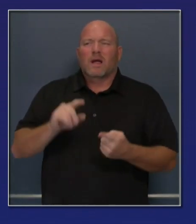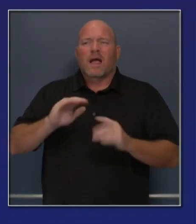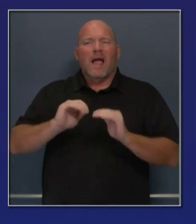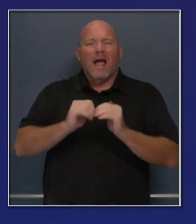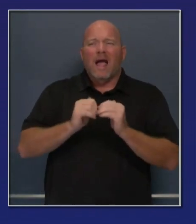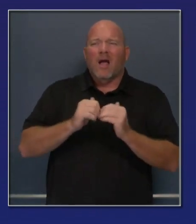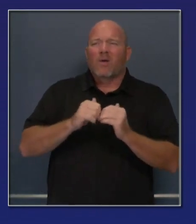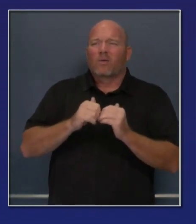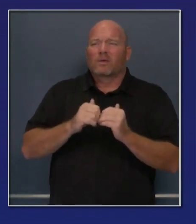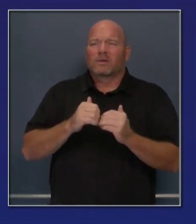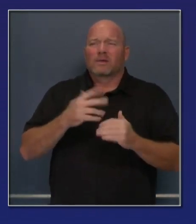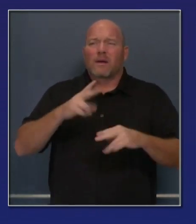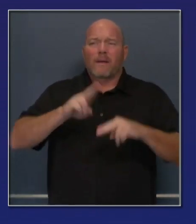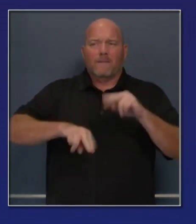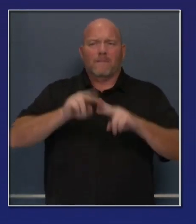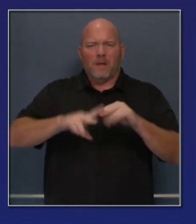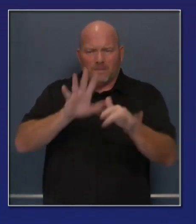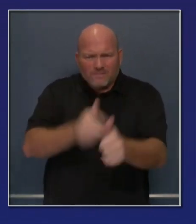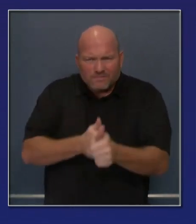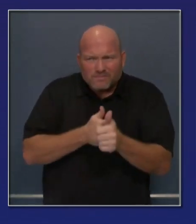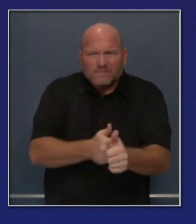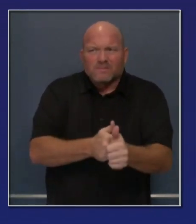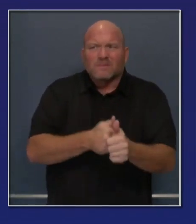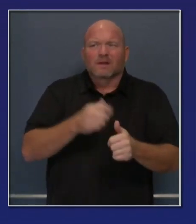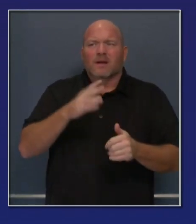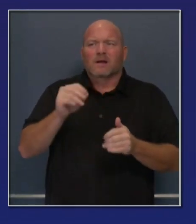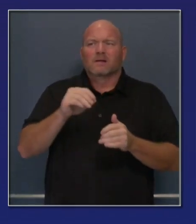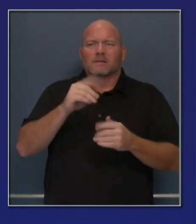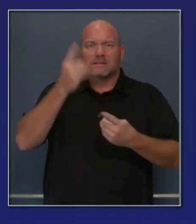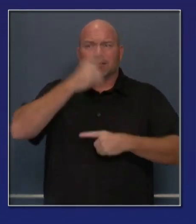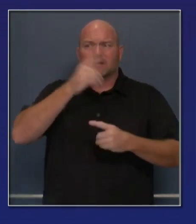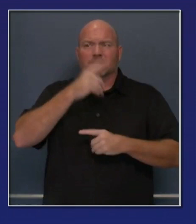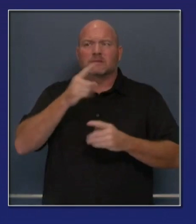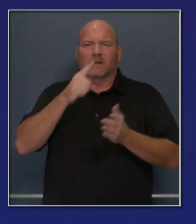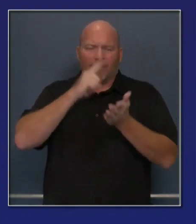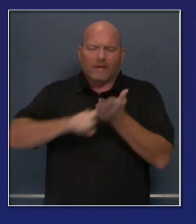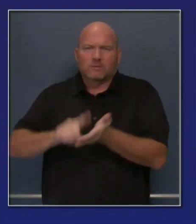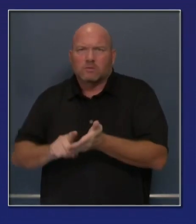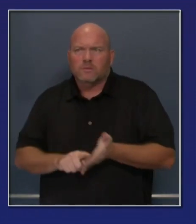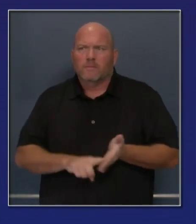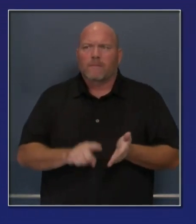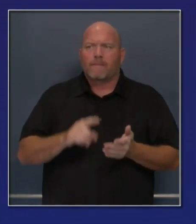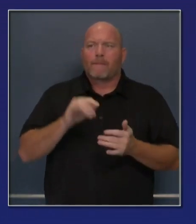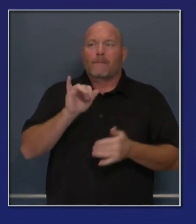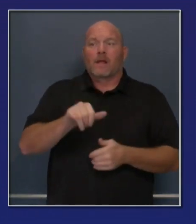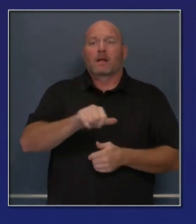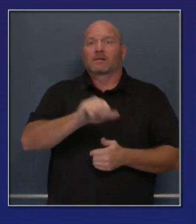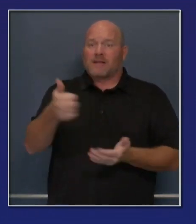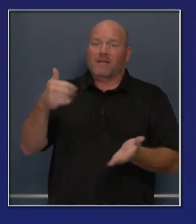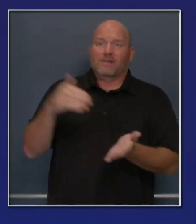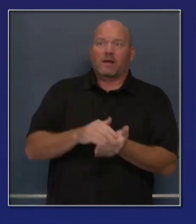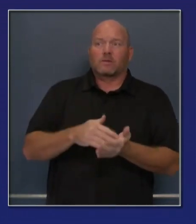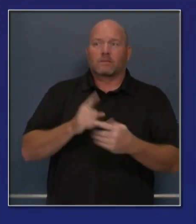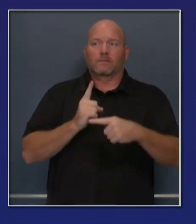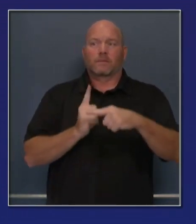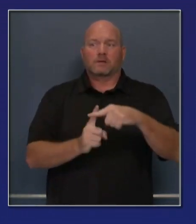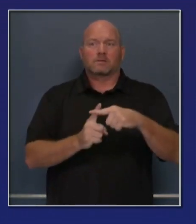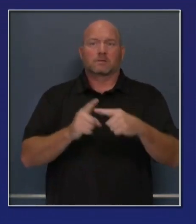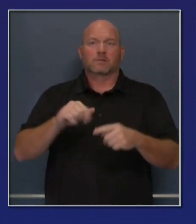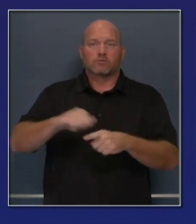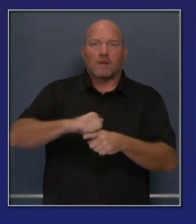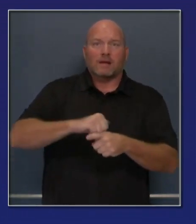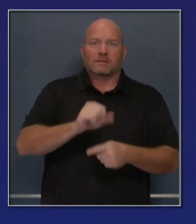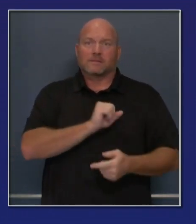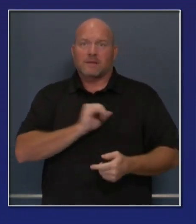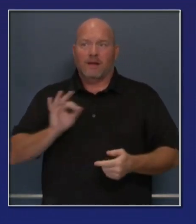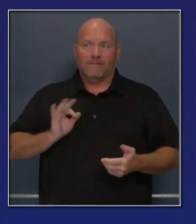contact tracing and disease investigation up. We've done that with these 10,000 plus trained staff, many bilingual